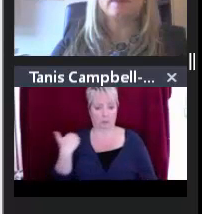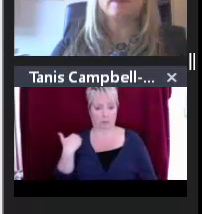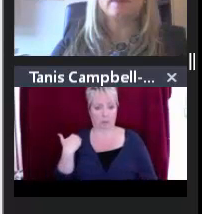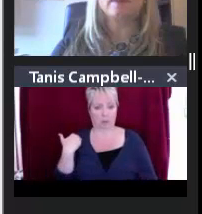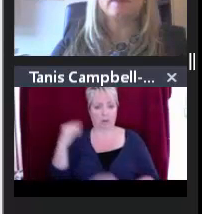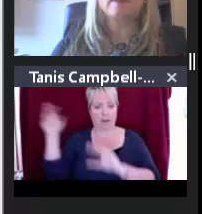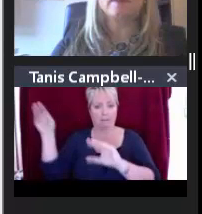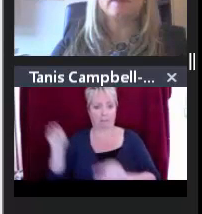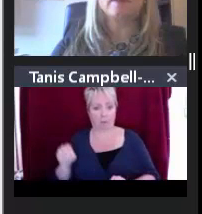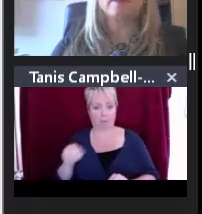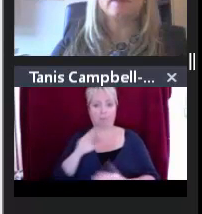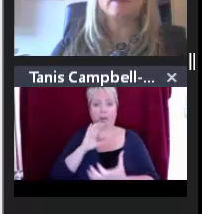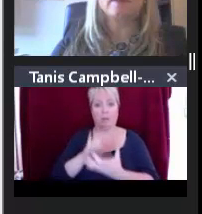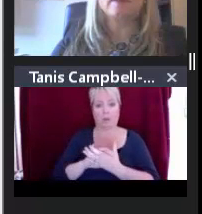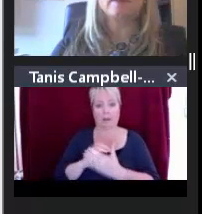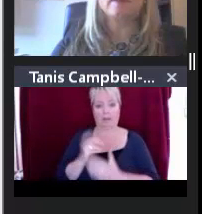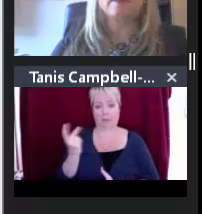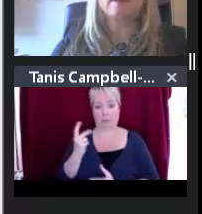my wife, and